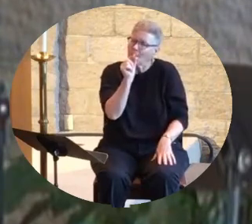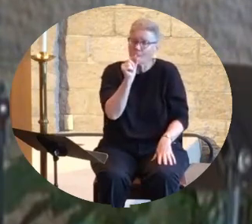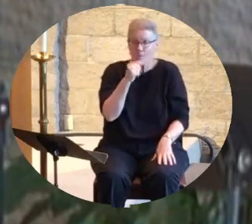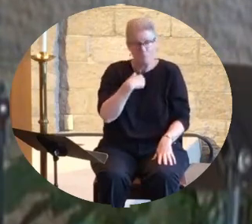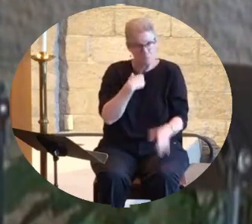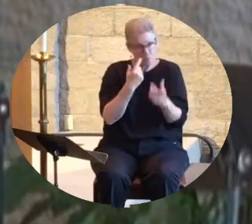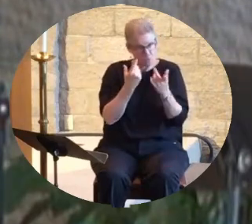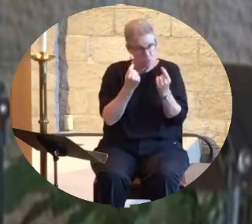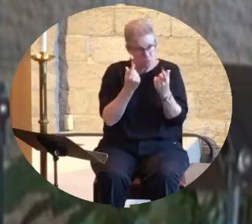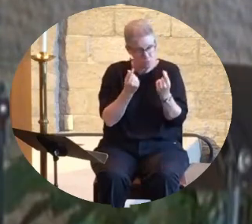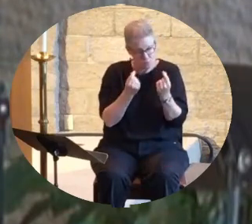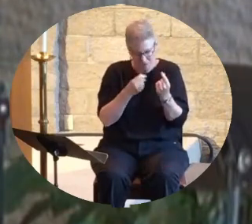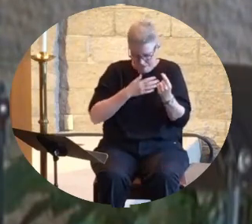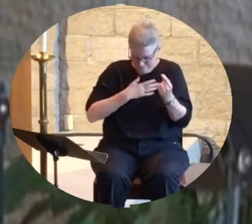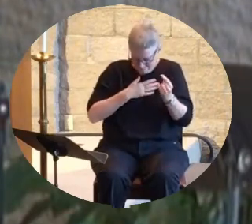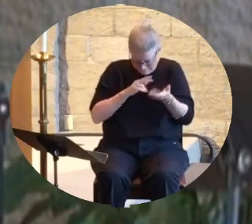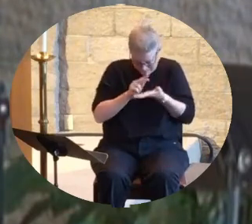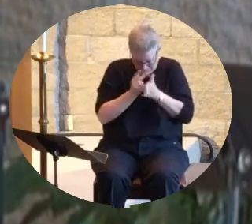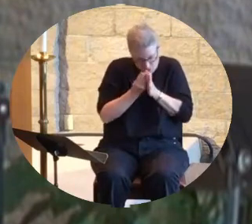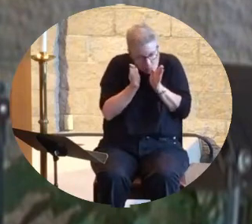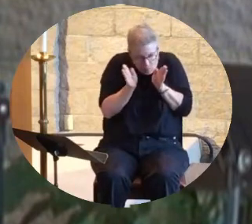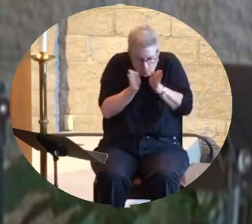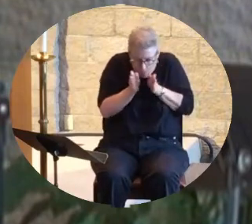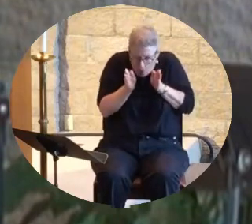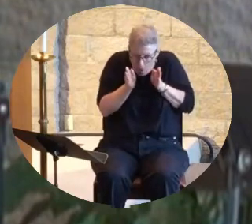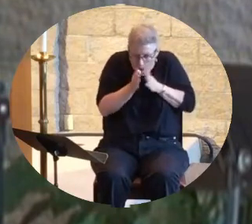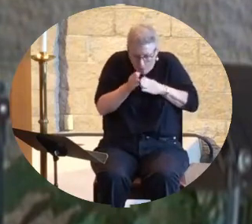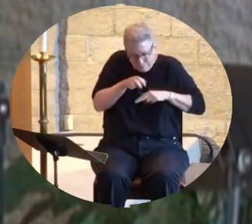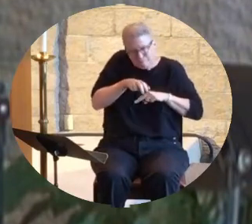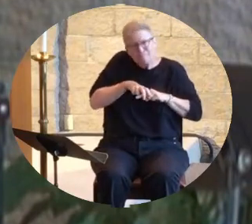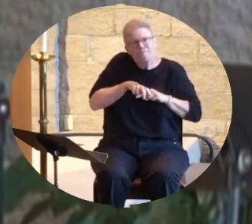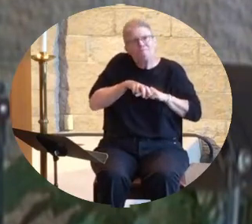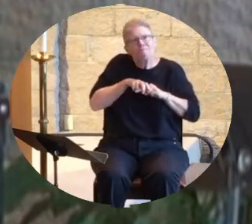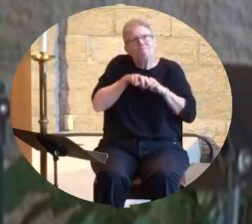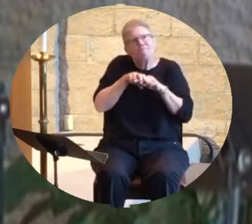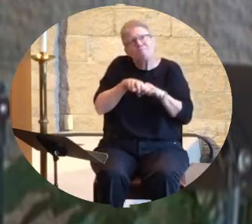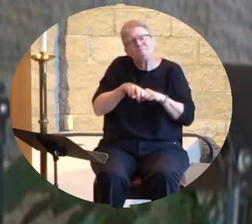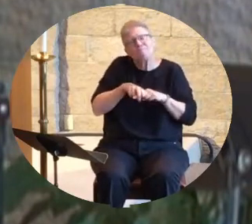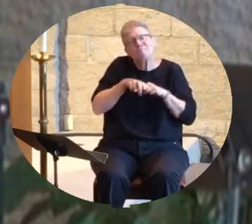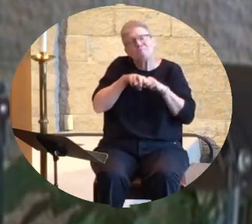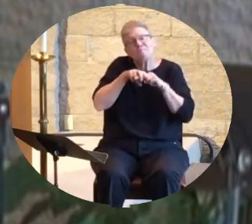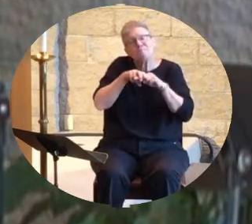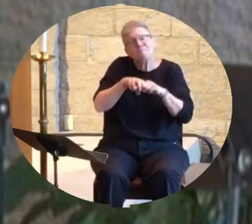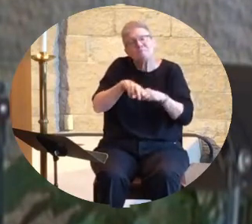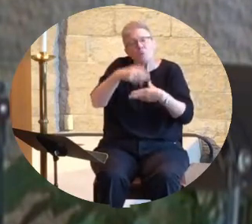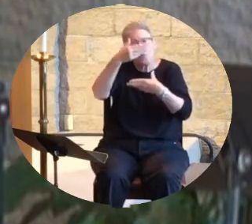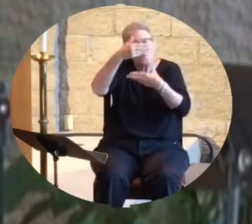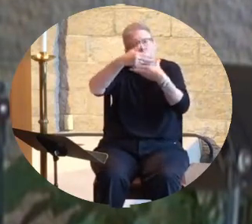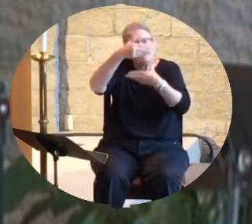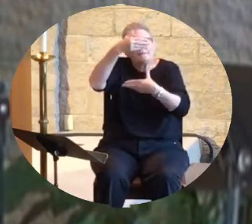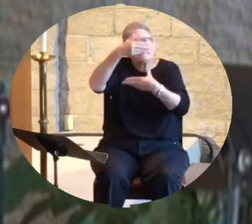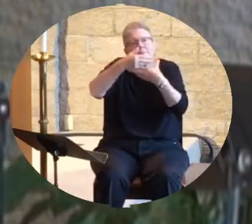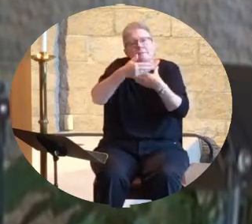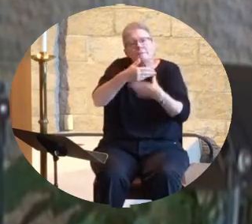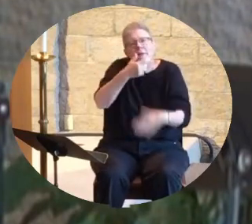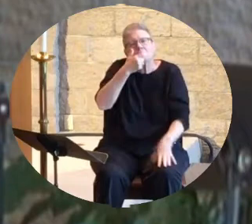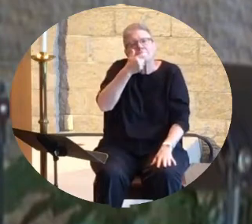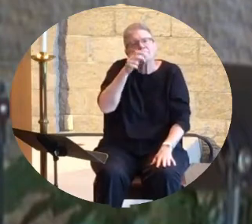Sitting in my tiny kitchen, in my tiny home, staring out my